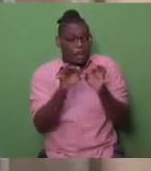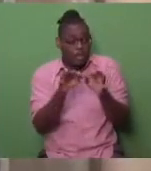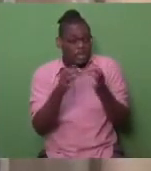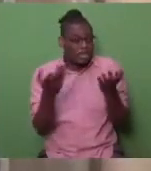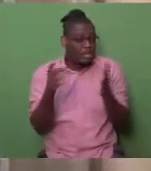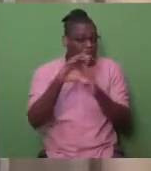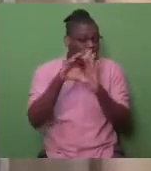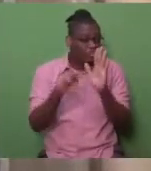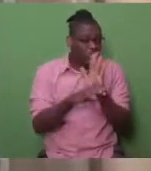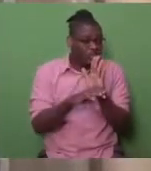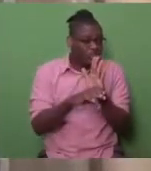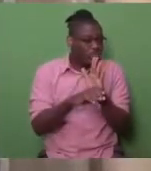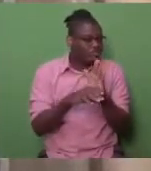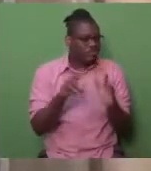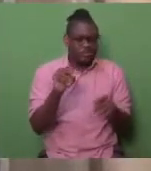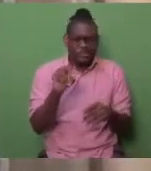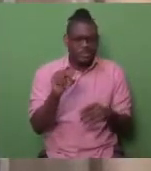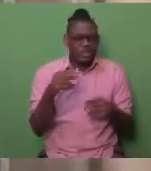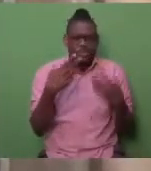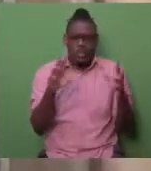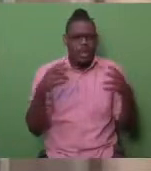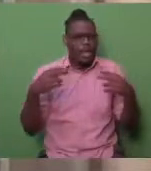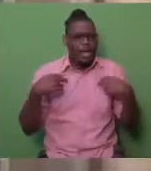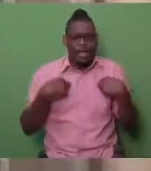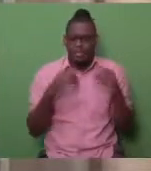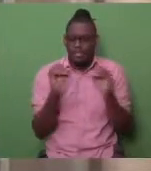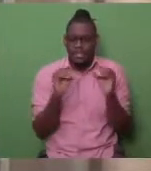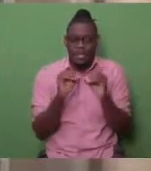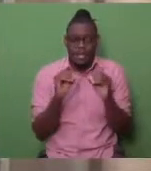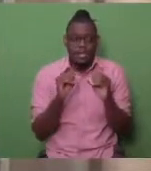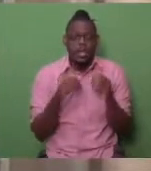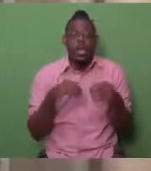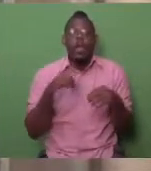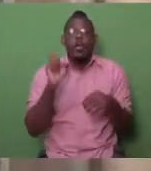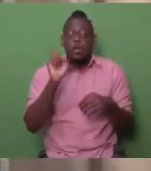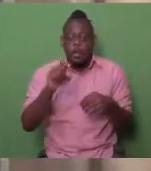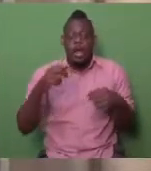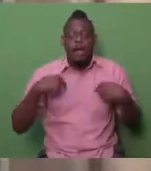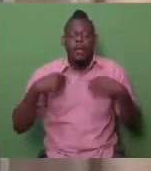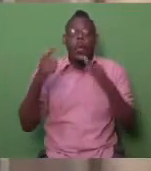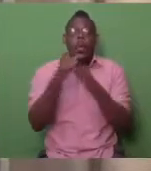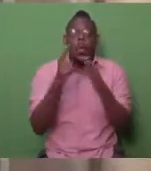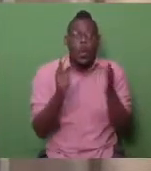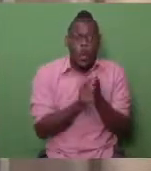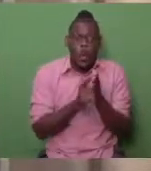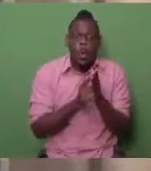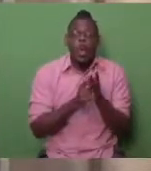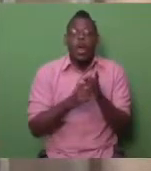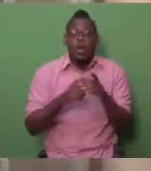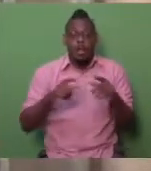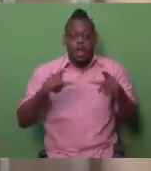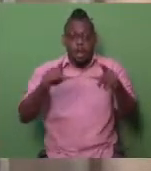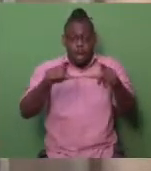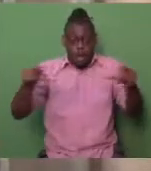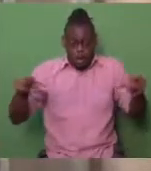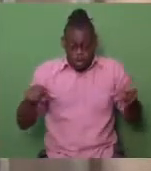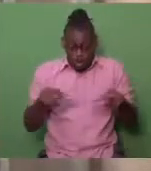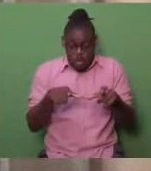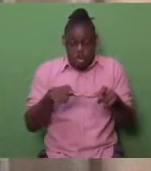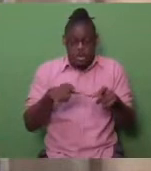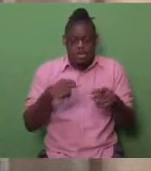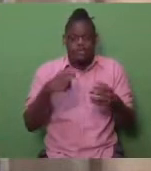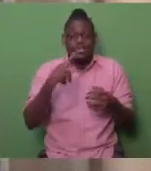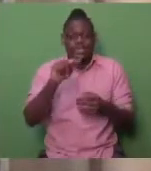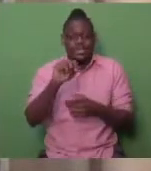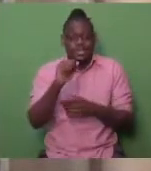institution. According to the law, property tax collection can begin after 50% of all lands in TNT